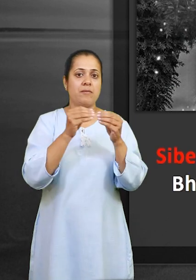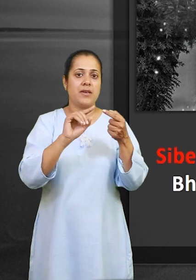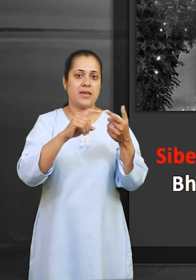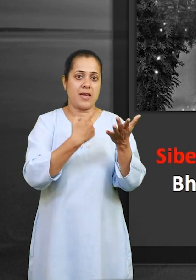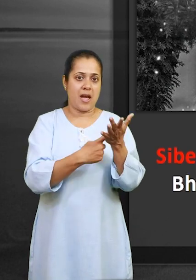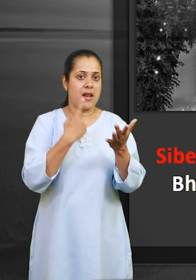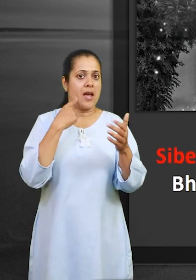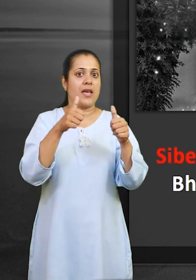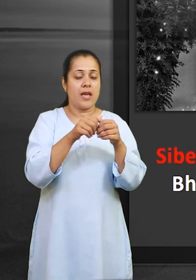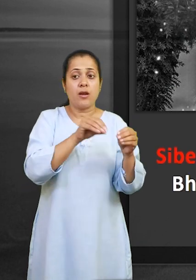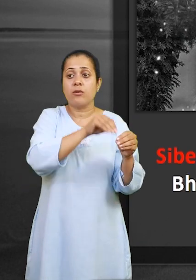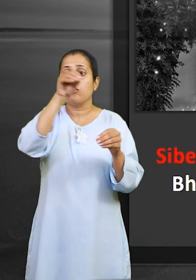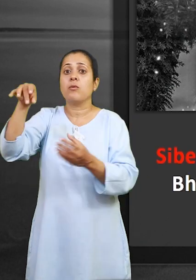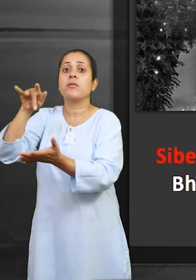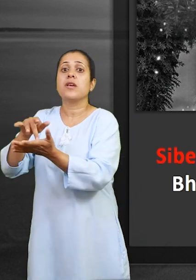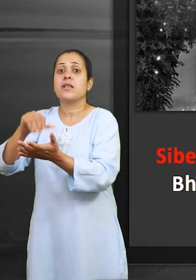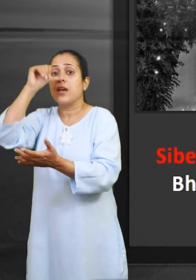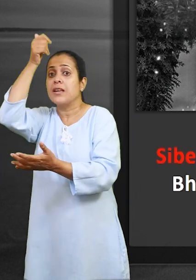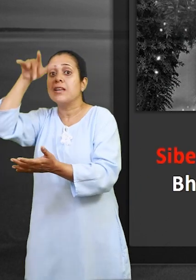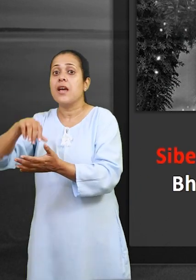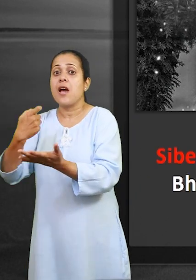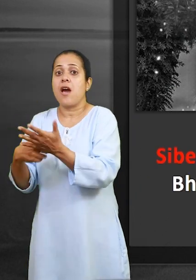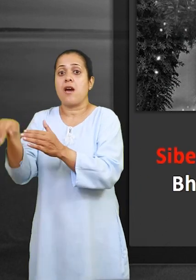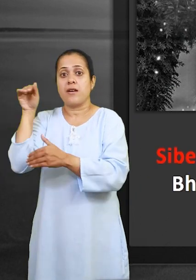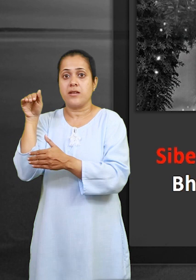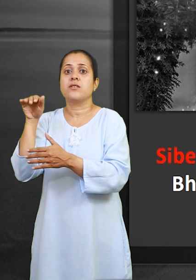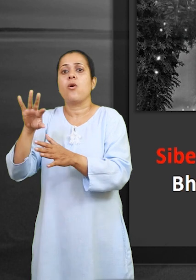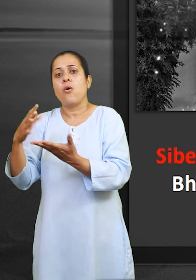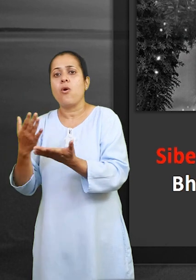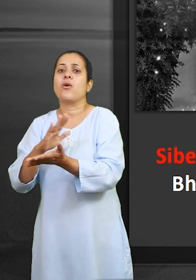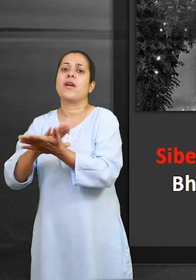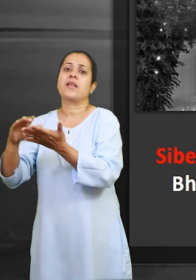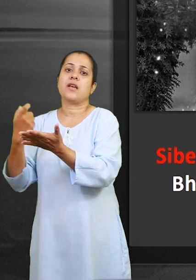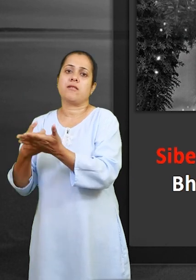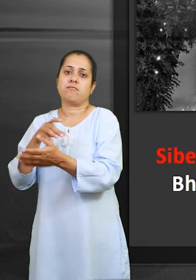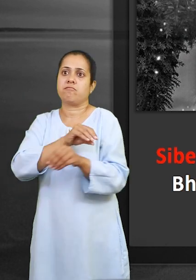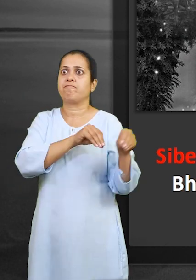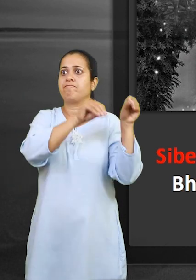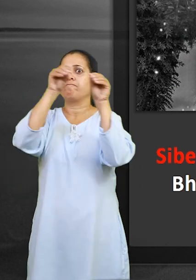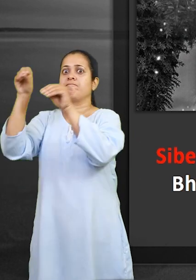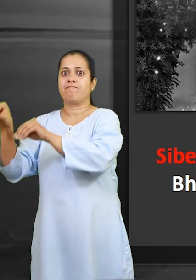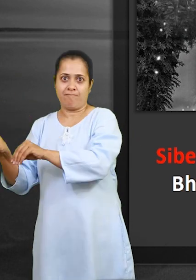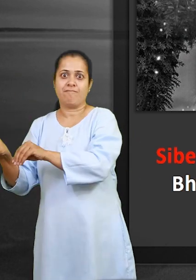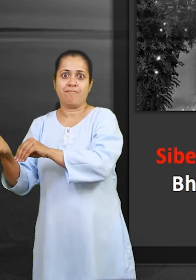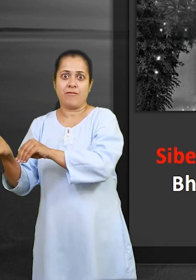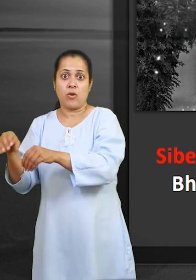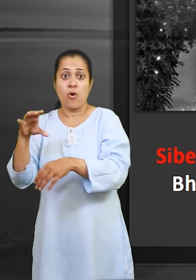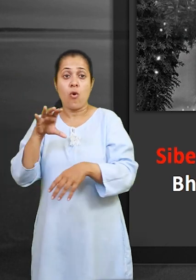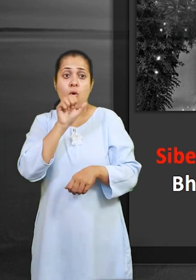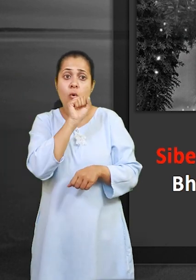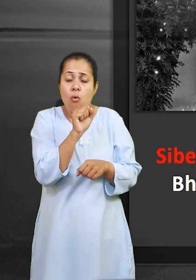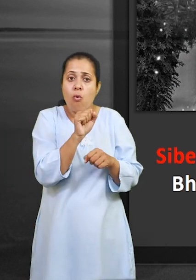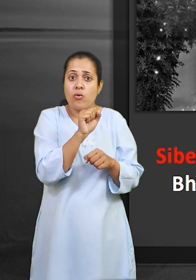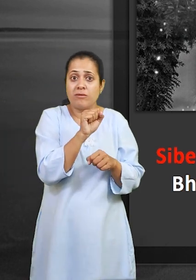place in Bharatpur in Rajasthan and also Sultanpur in Haryana. So they are moving from